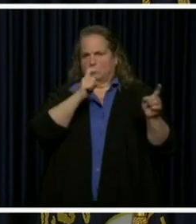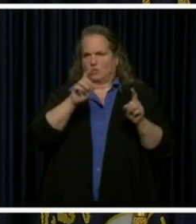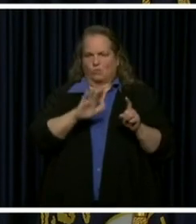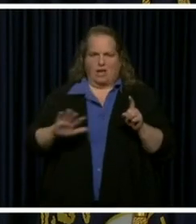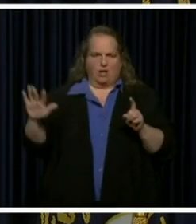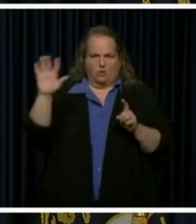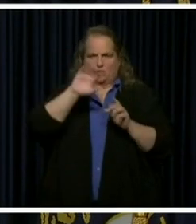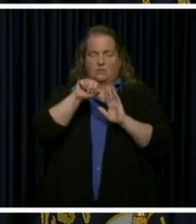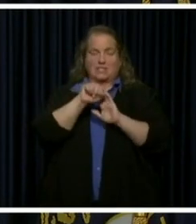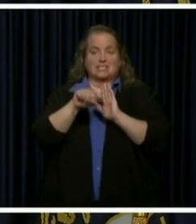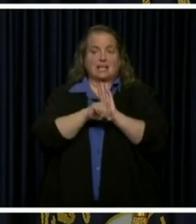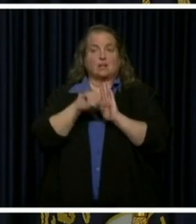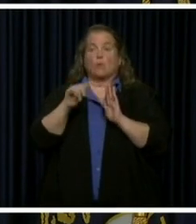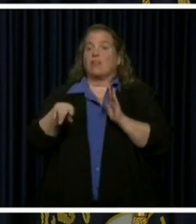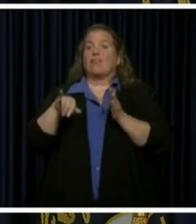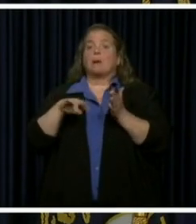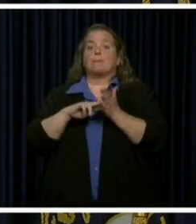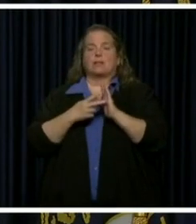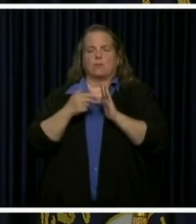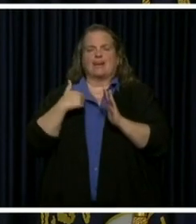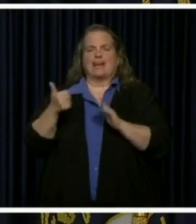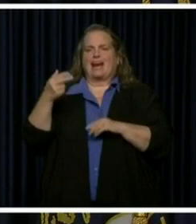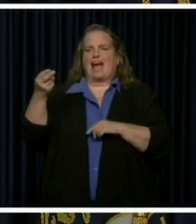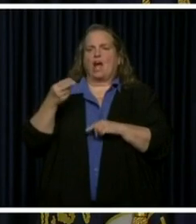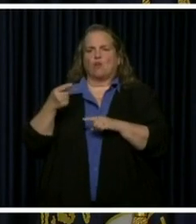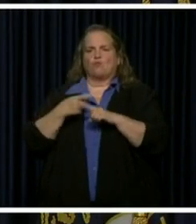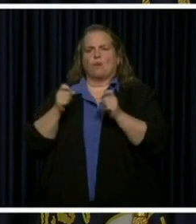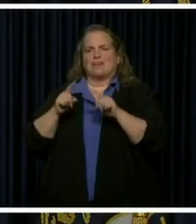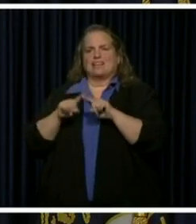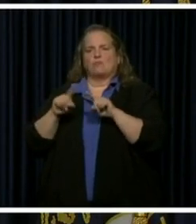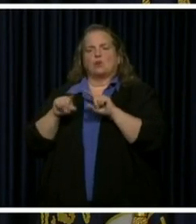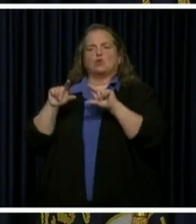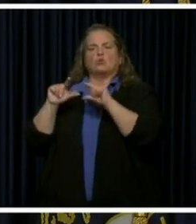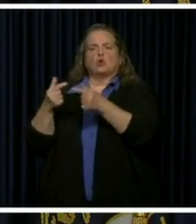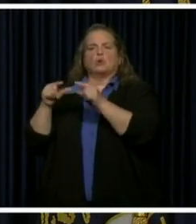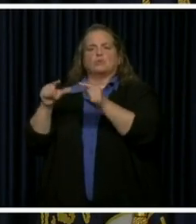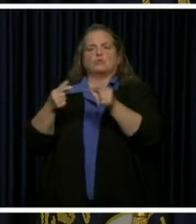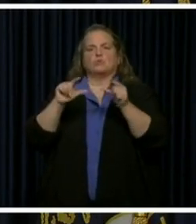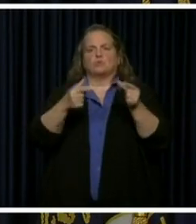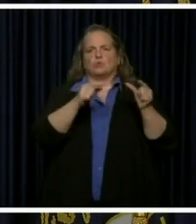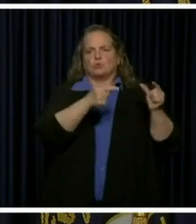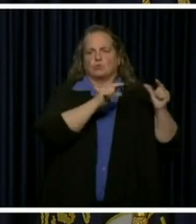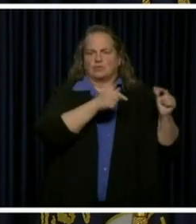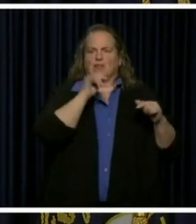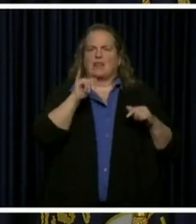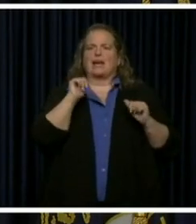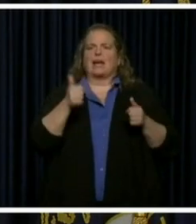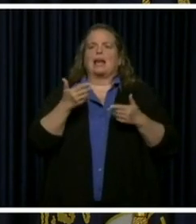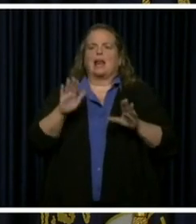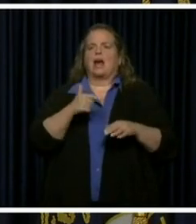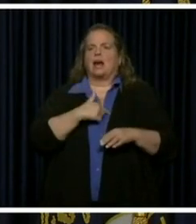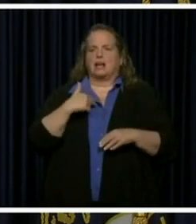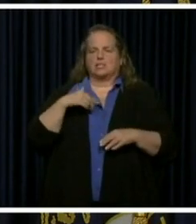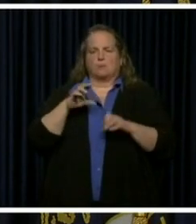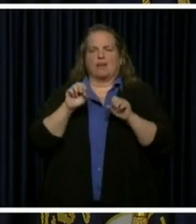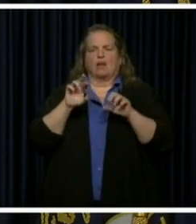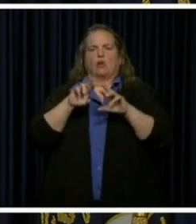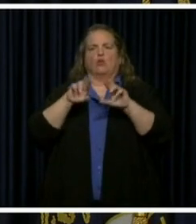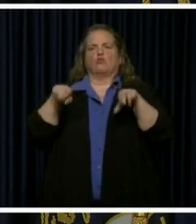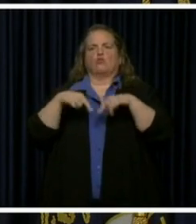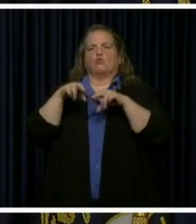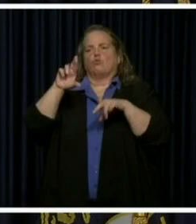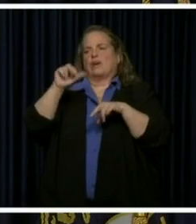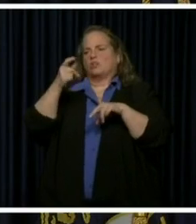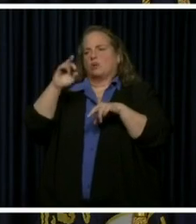around the state. What that lets us do is hire from multiple different groups that can let us be regional